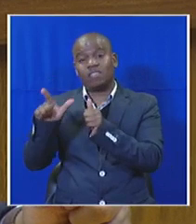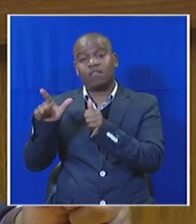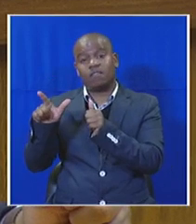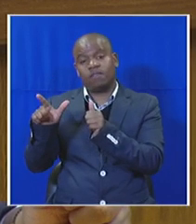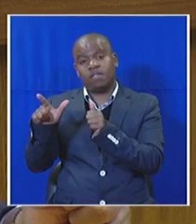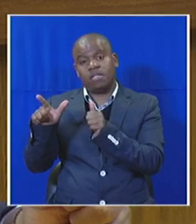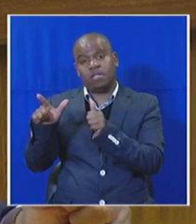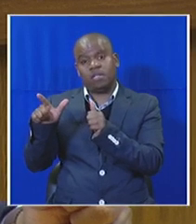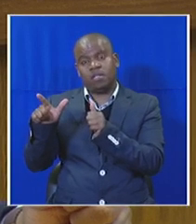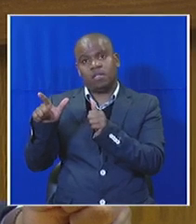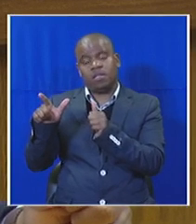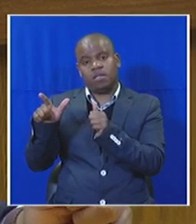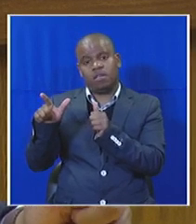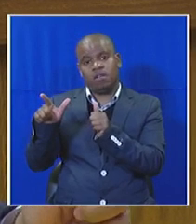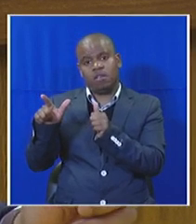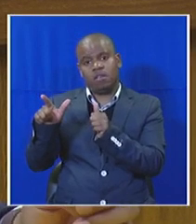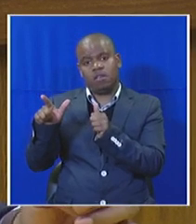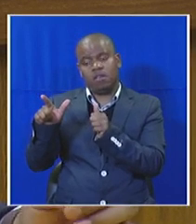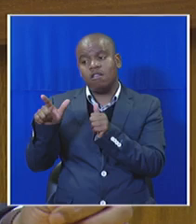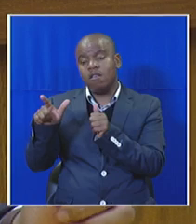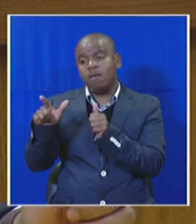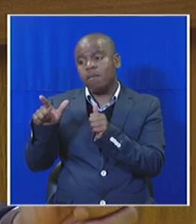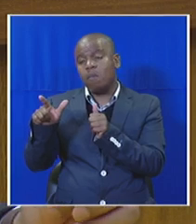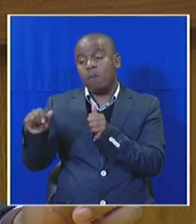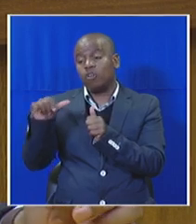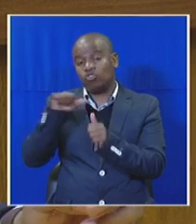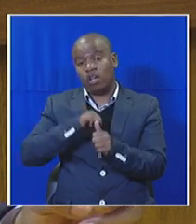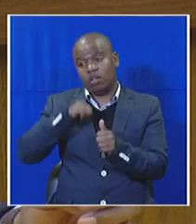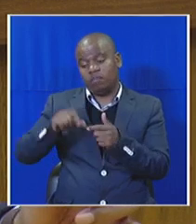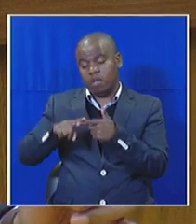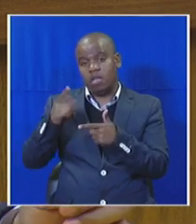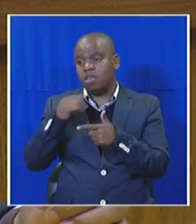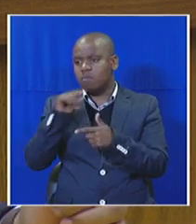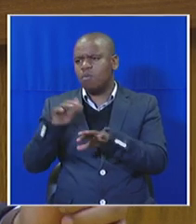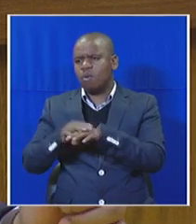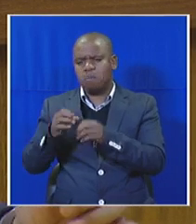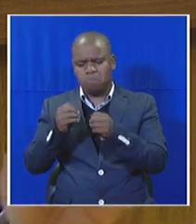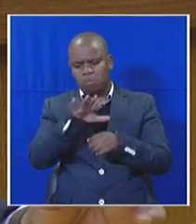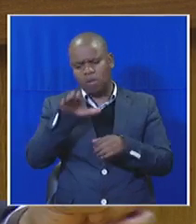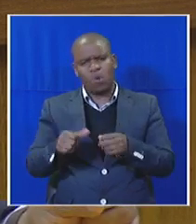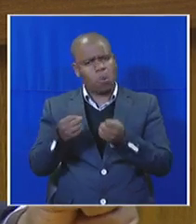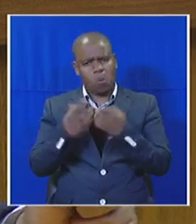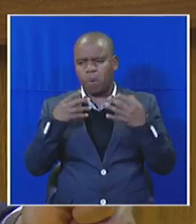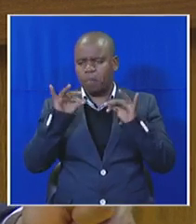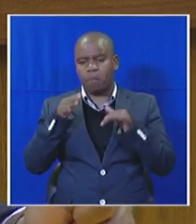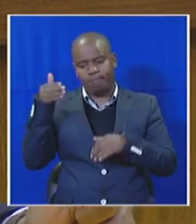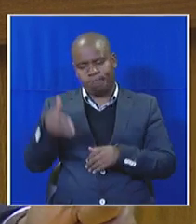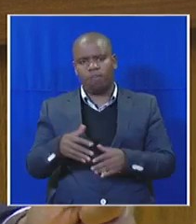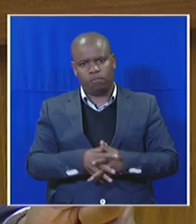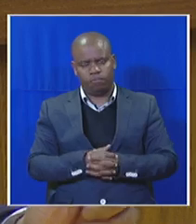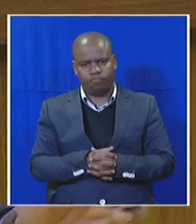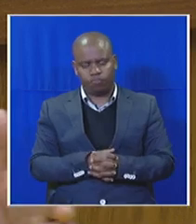with India, including the transformation of the financial institutions. We share the same